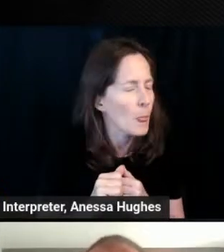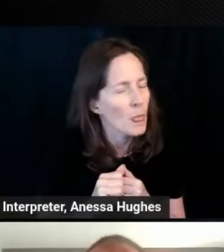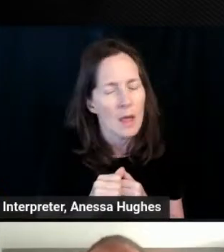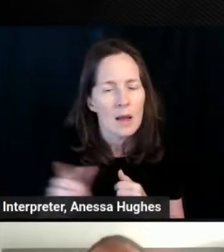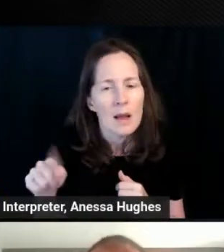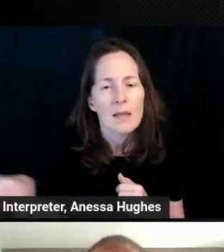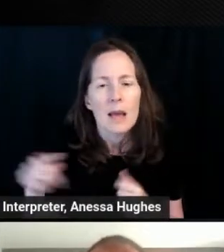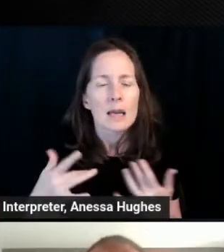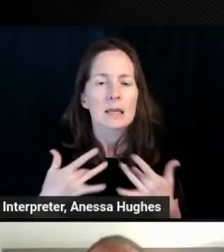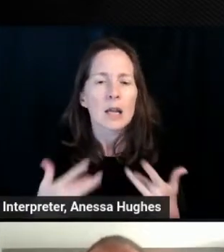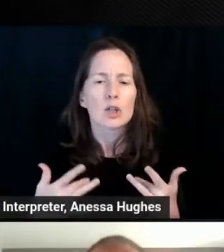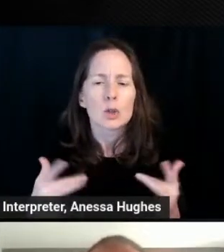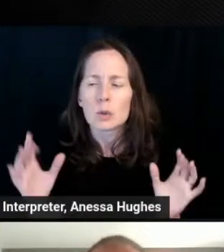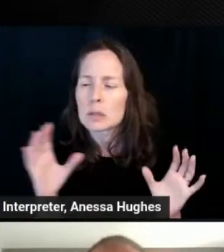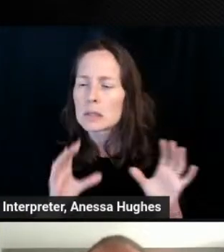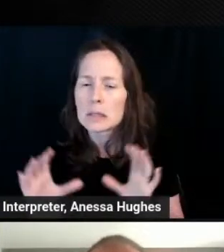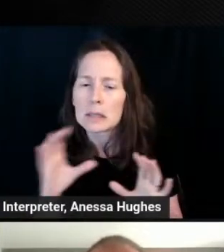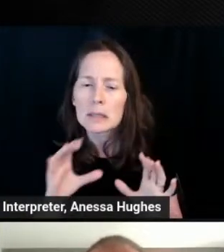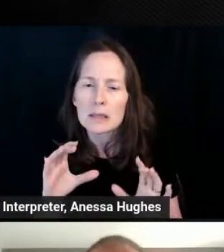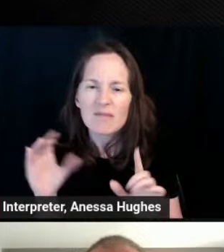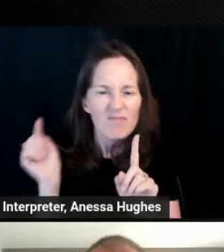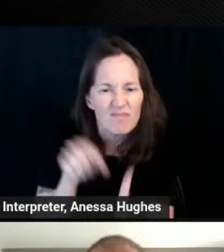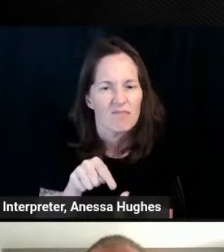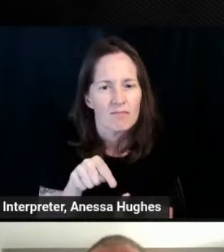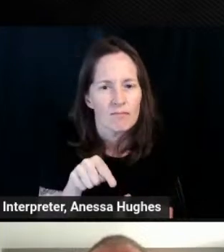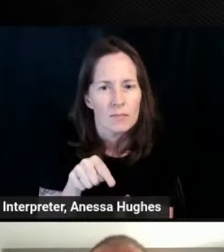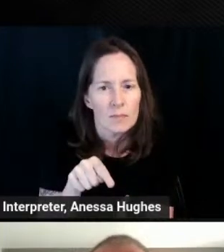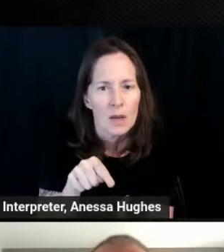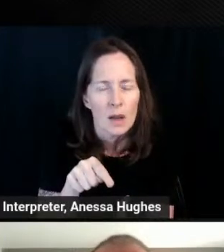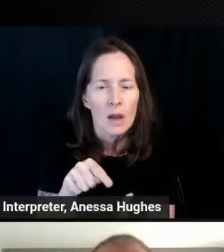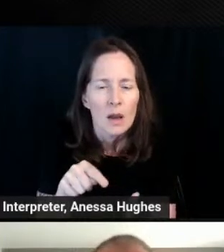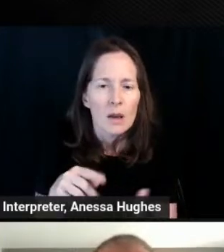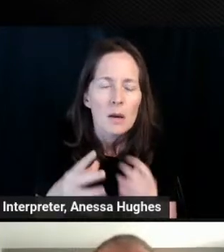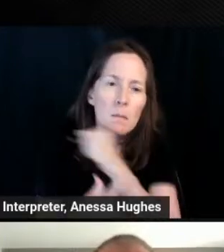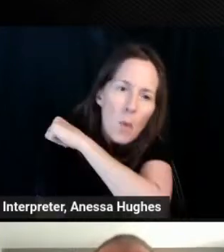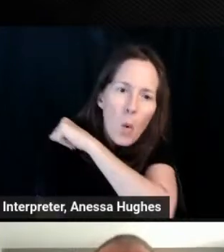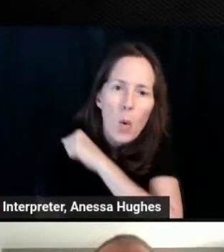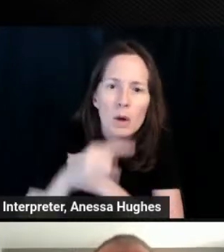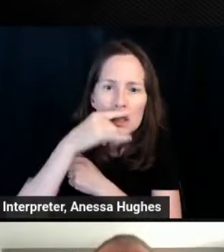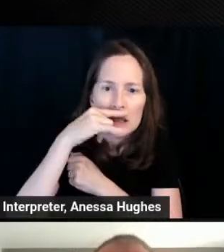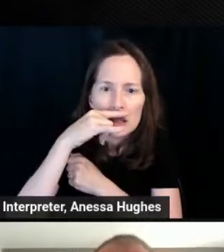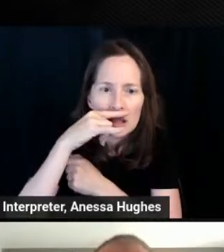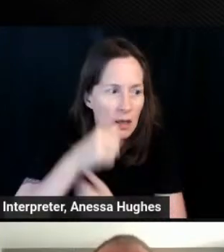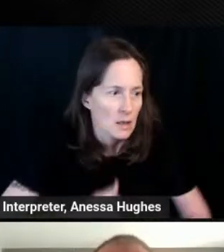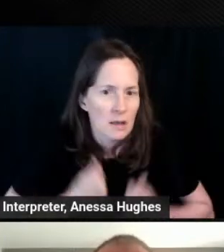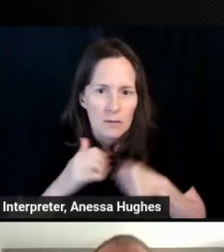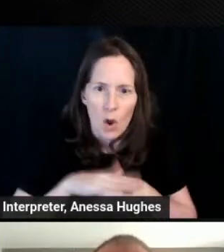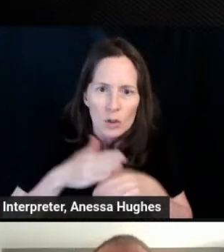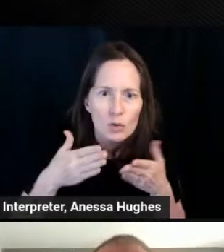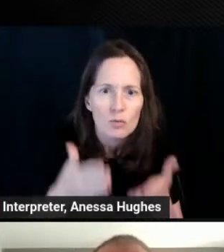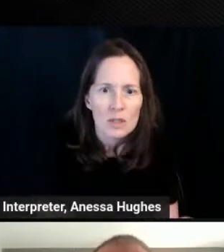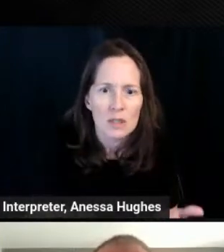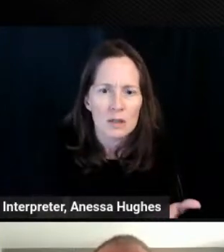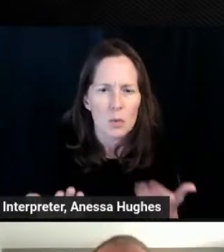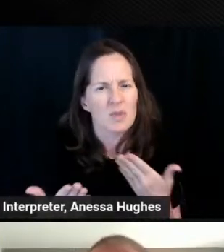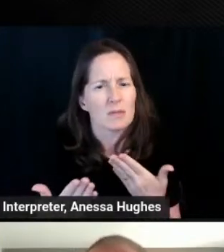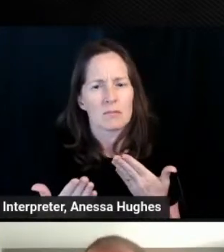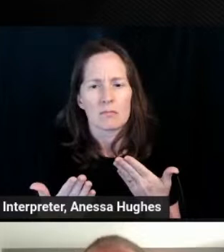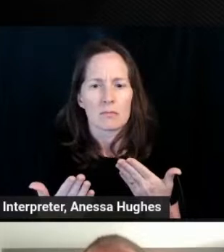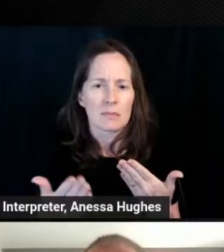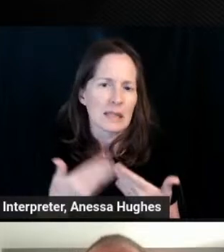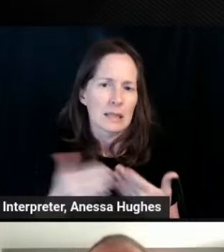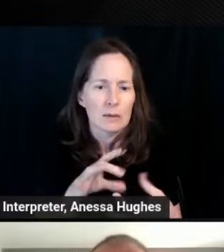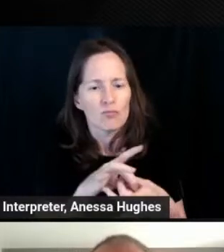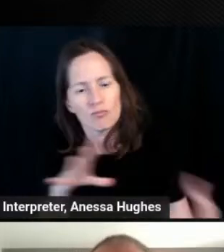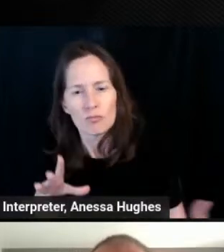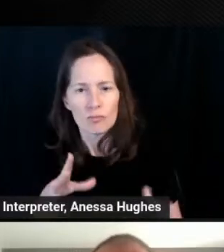street kids with tricks that could swiftly separate them from their families. Very